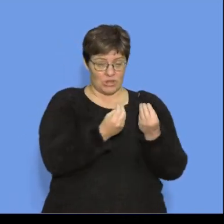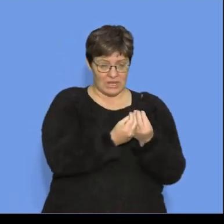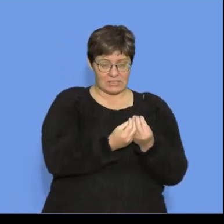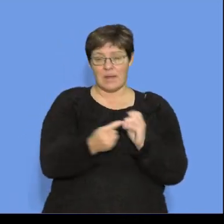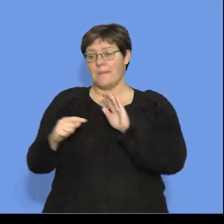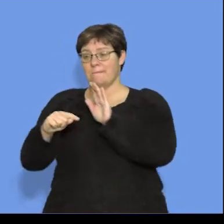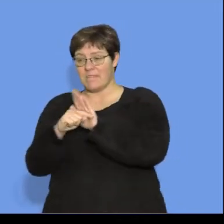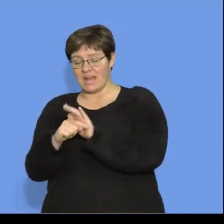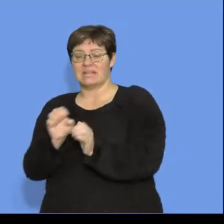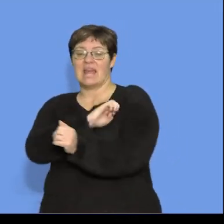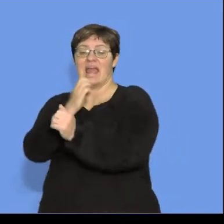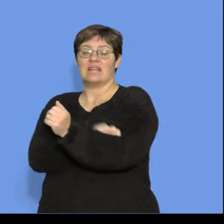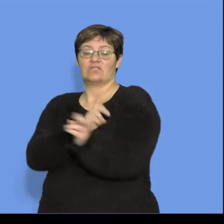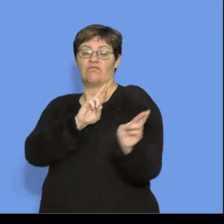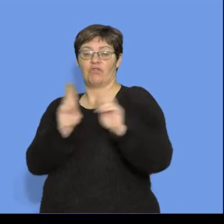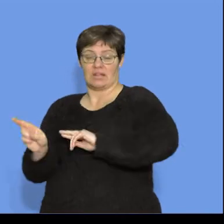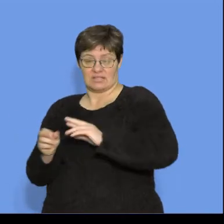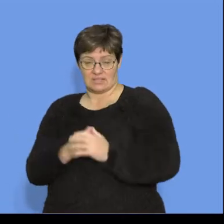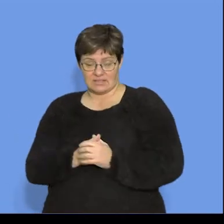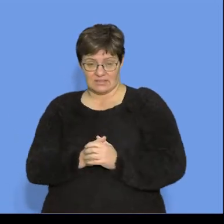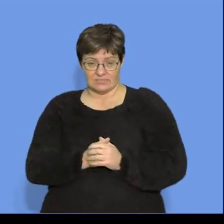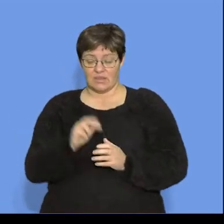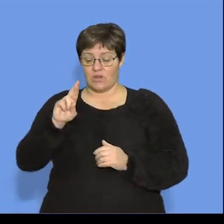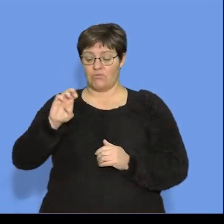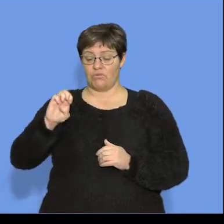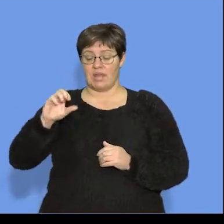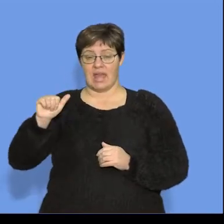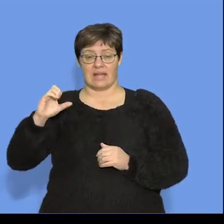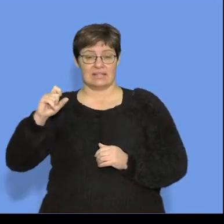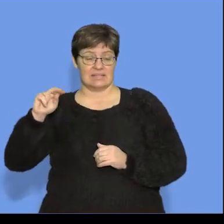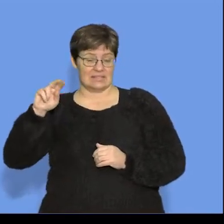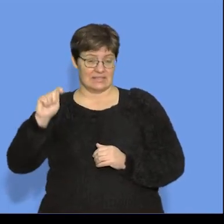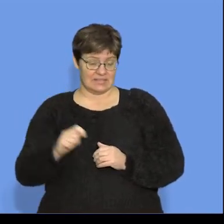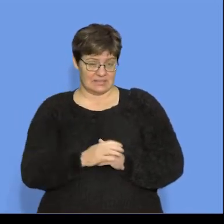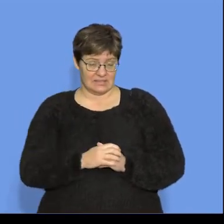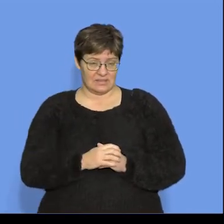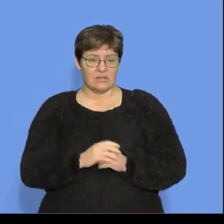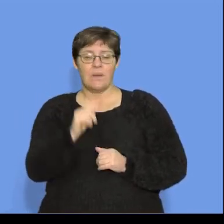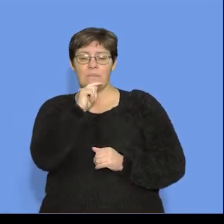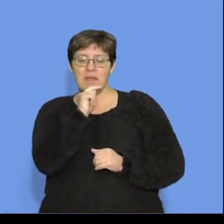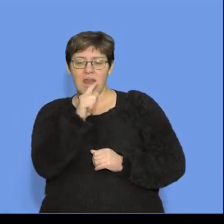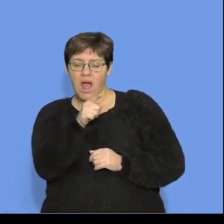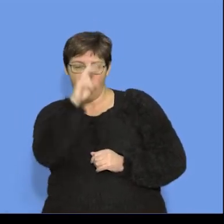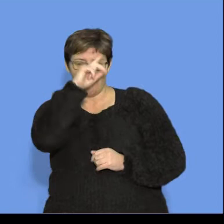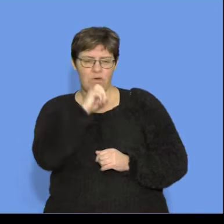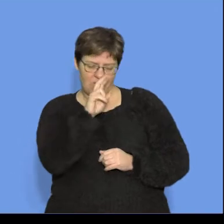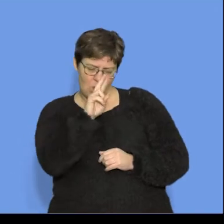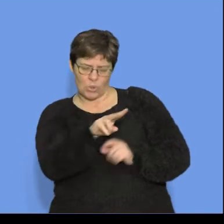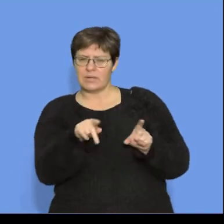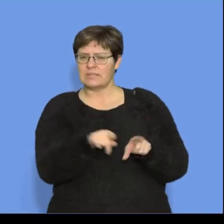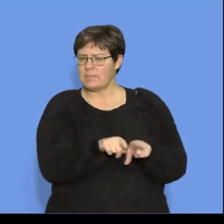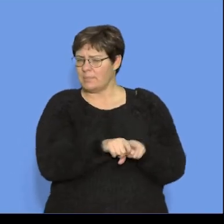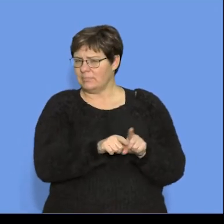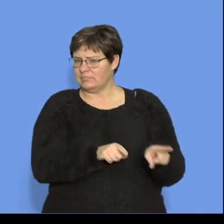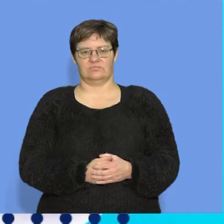the energy of the reactant. So let's go and look at that same energy profile and see what